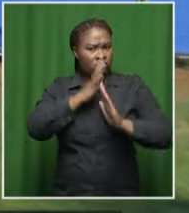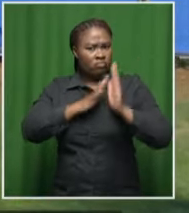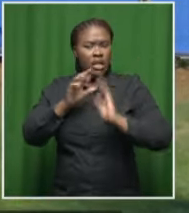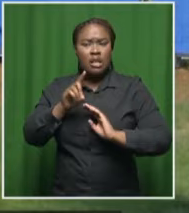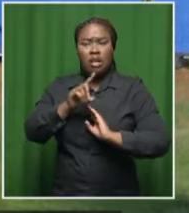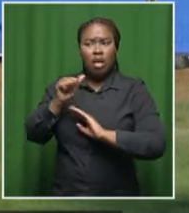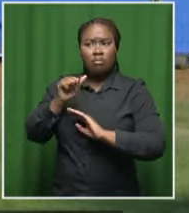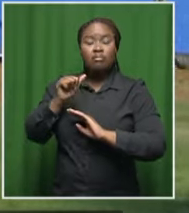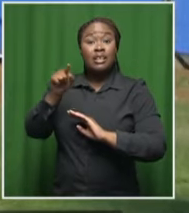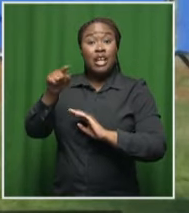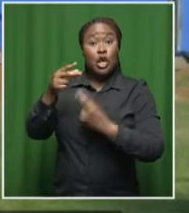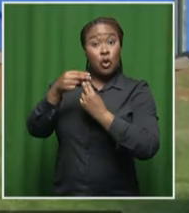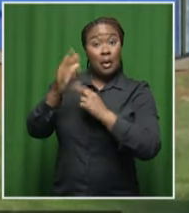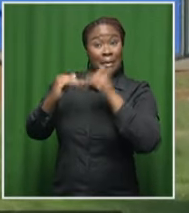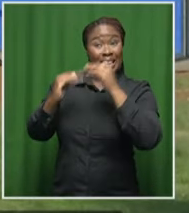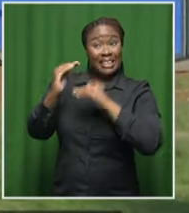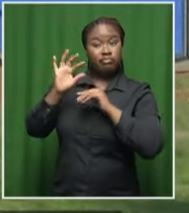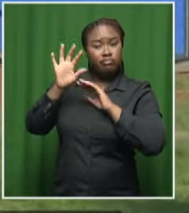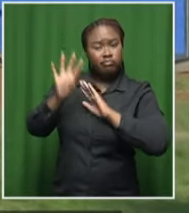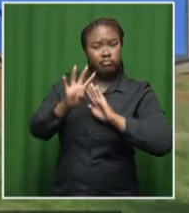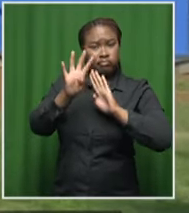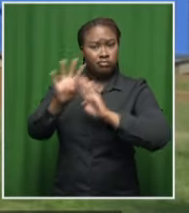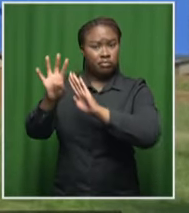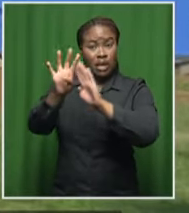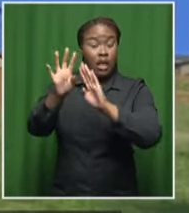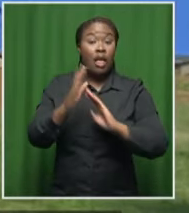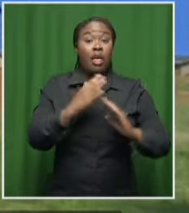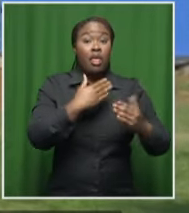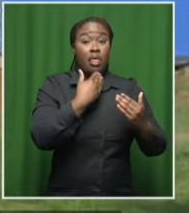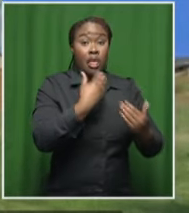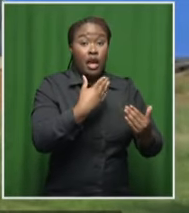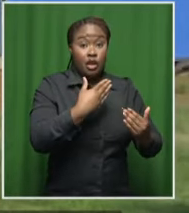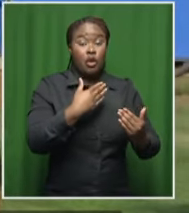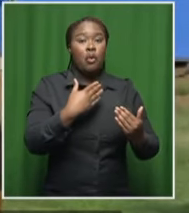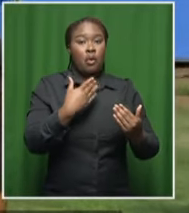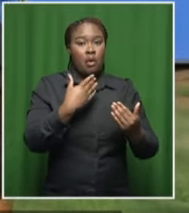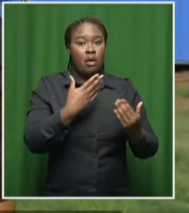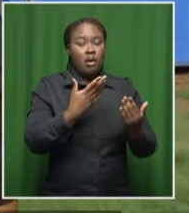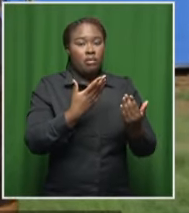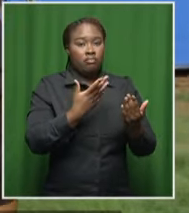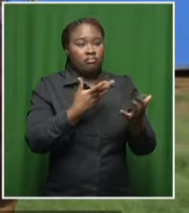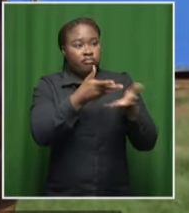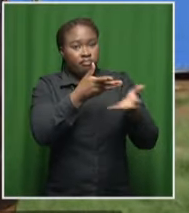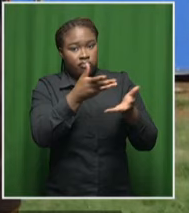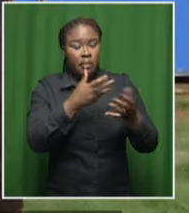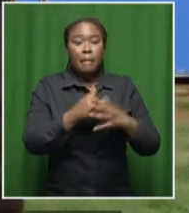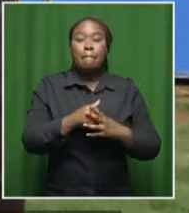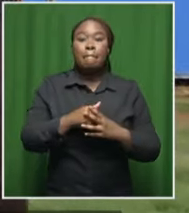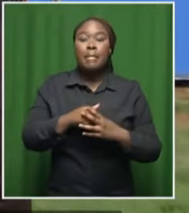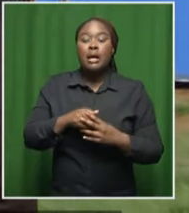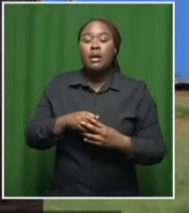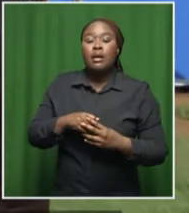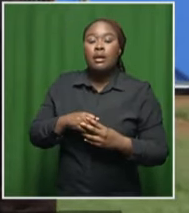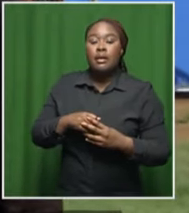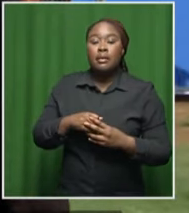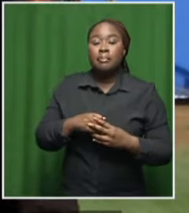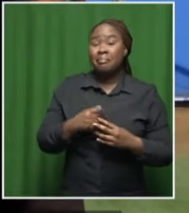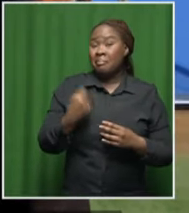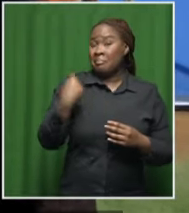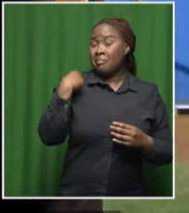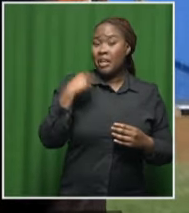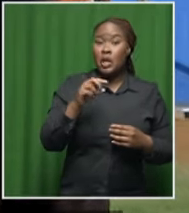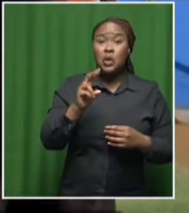Now, this is quite the task, Mr. Malatsi. Thank you so much for joining us this morning ahead of the march. The DA is coming from an electoral loss